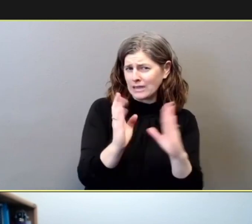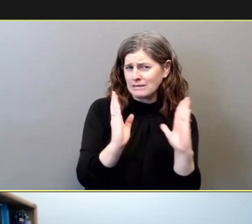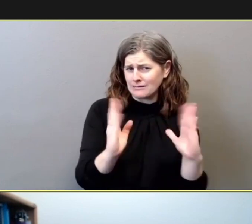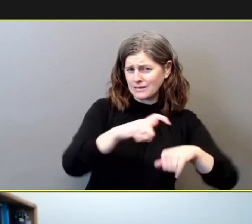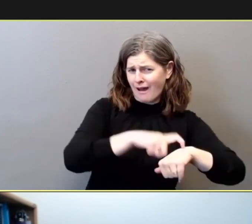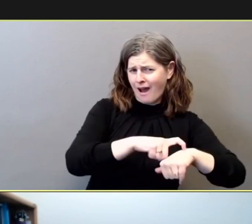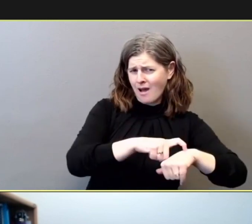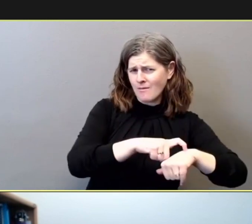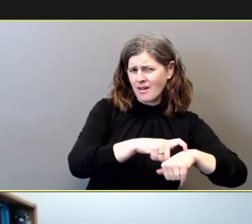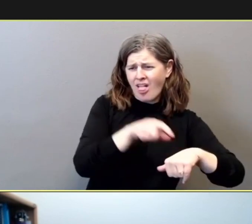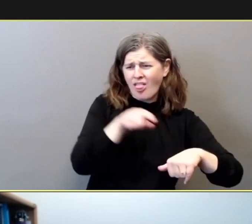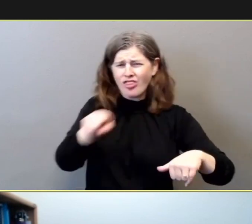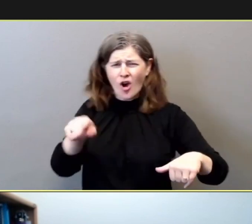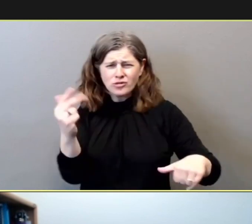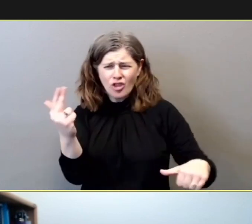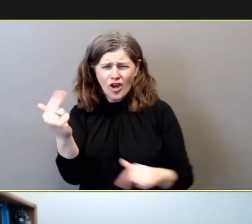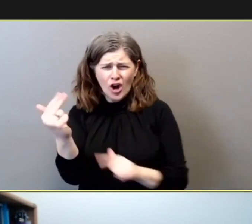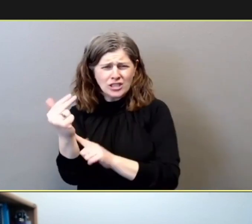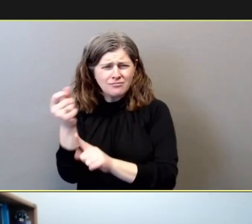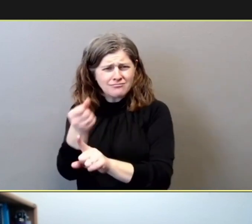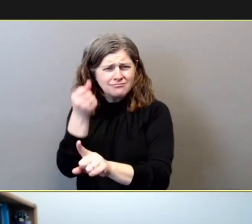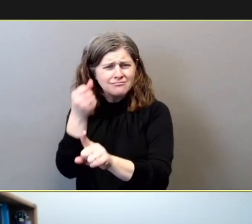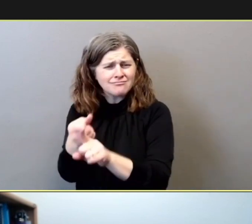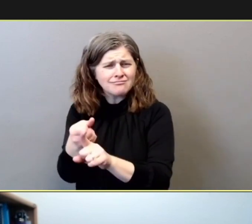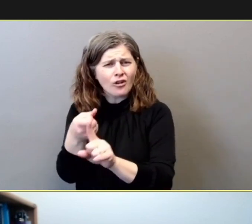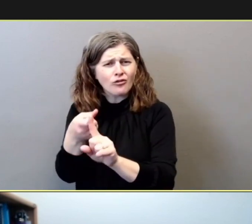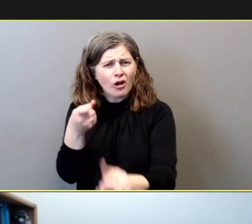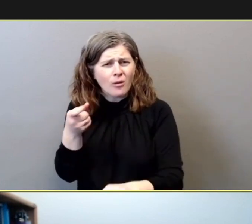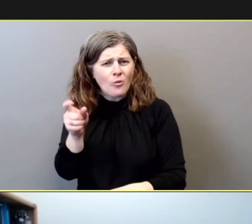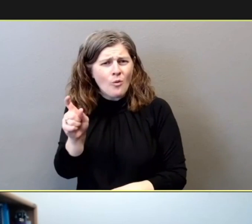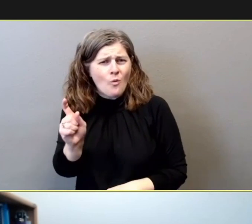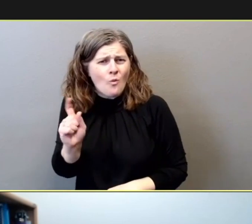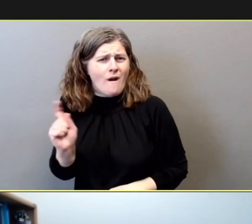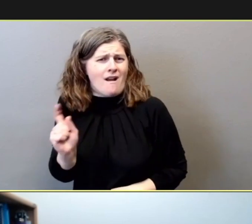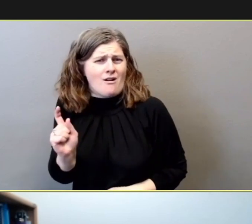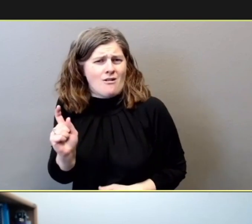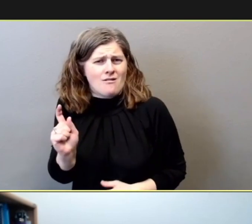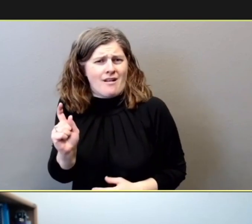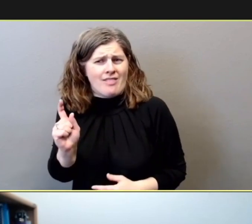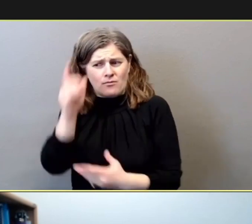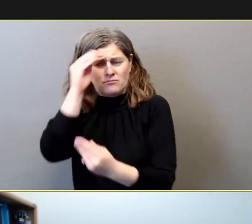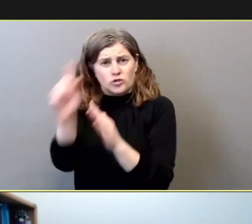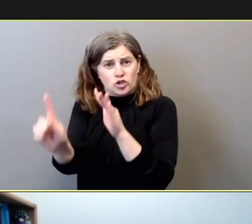Where are those 13 cases that were reported on the